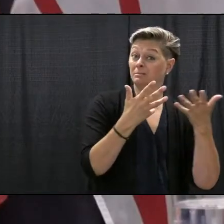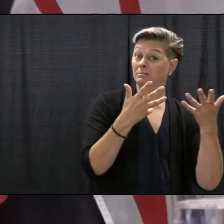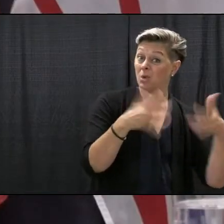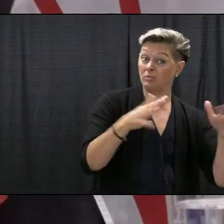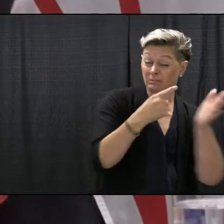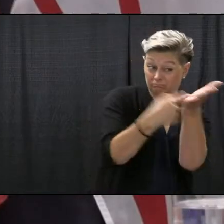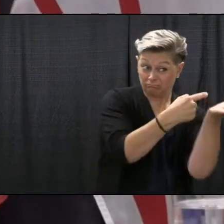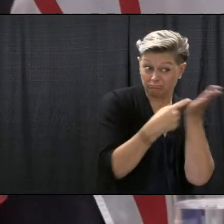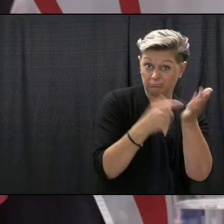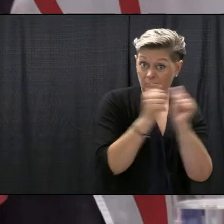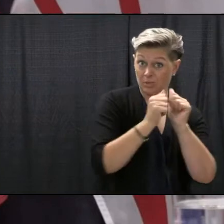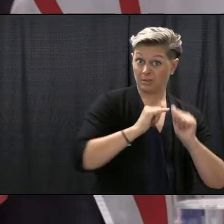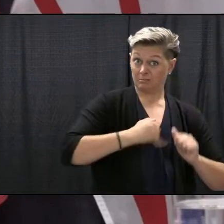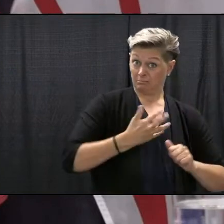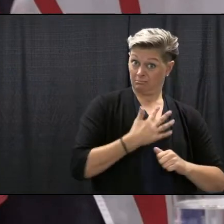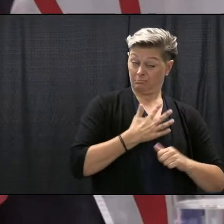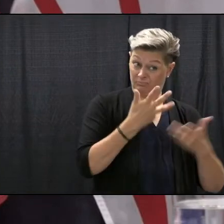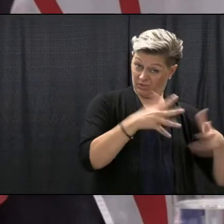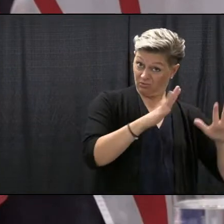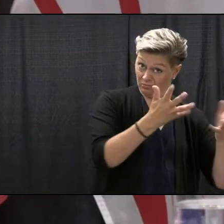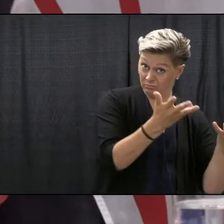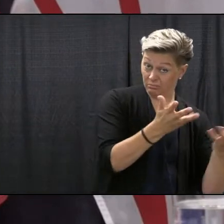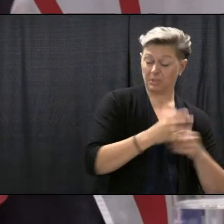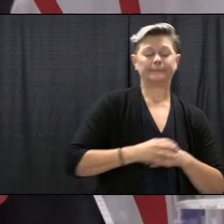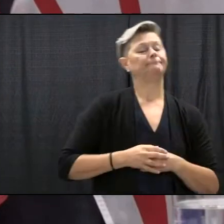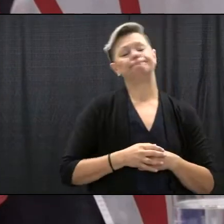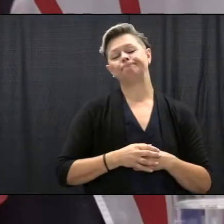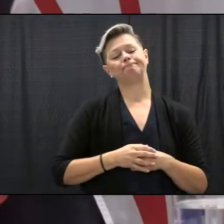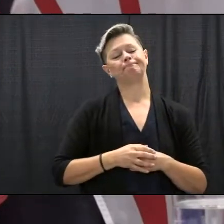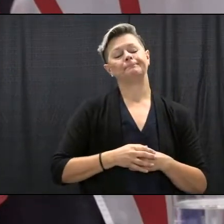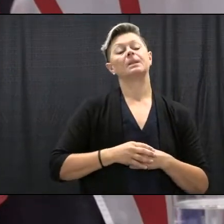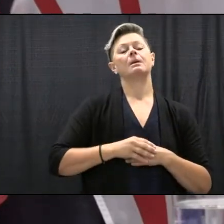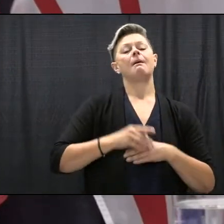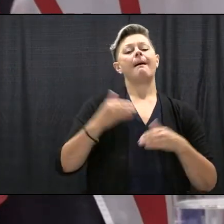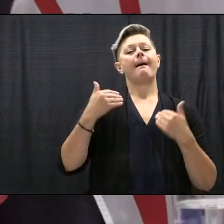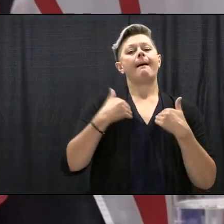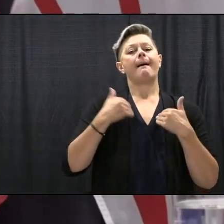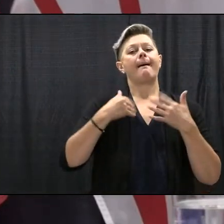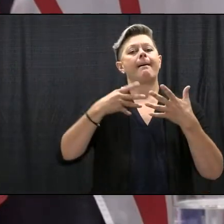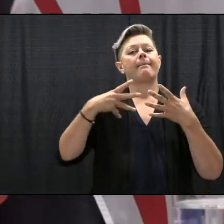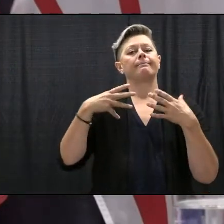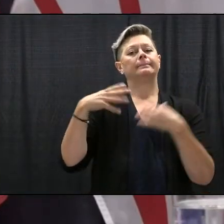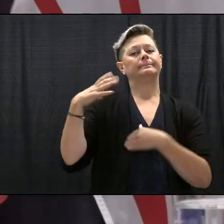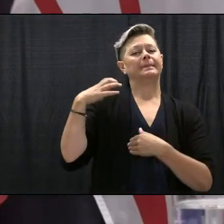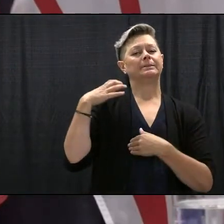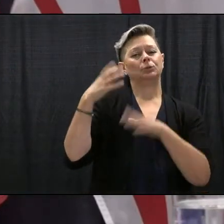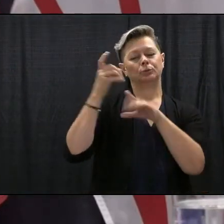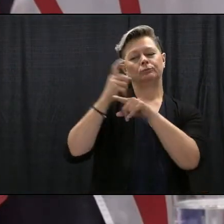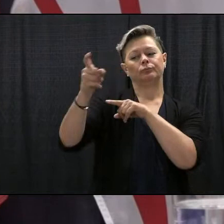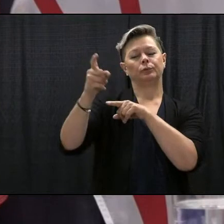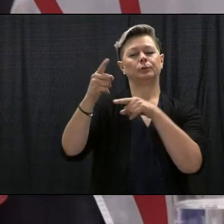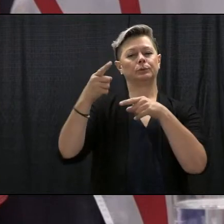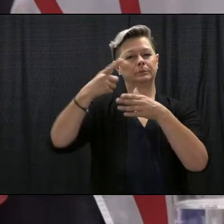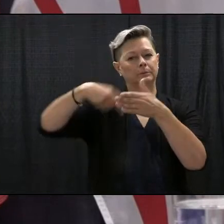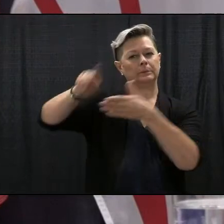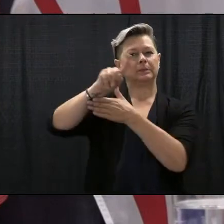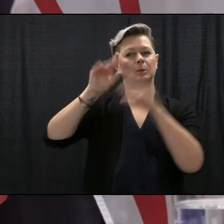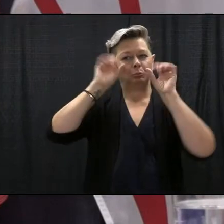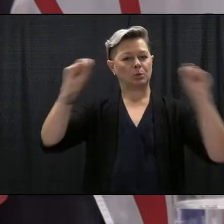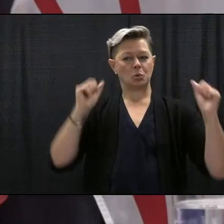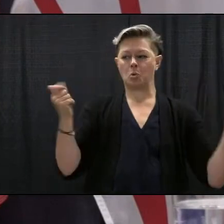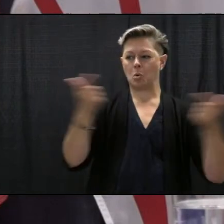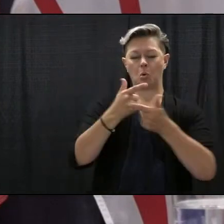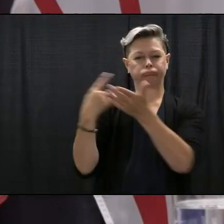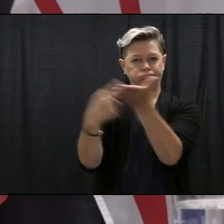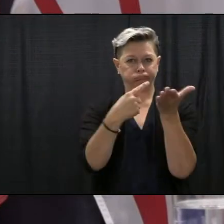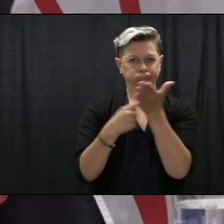I have not had any conversations further to that. There is a First Minister's call next week. I'm sure it will come up. But I do know that